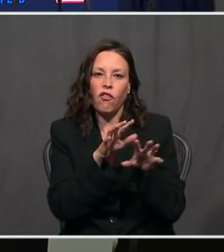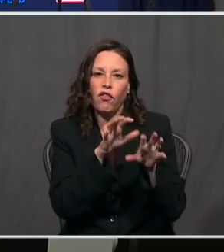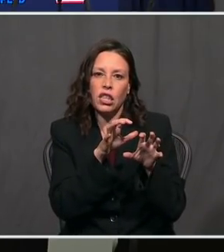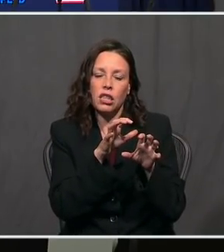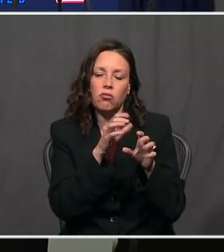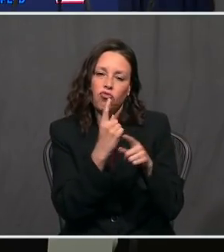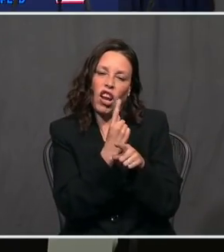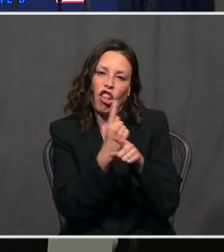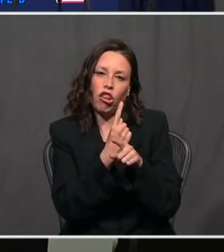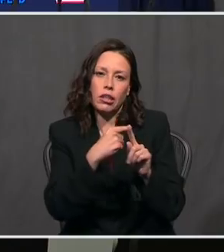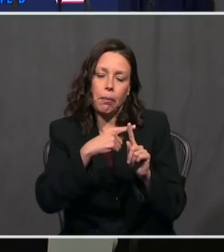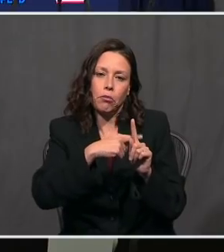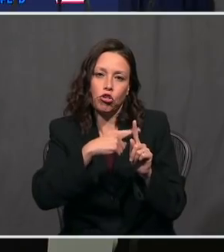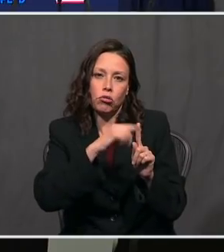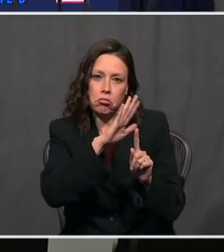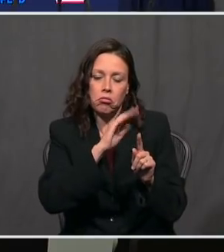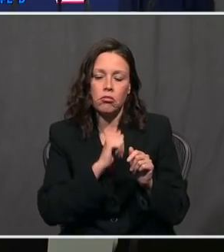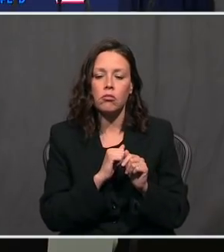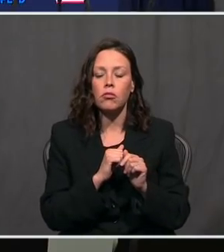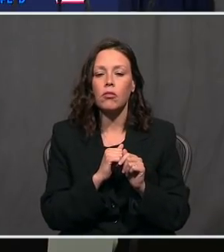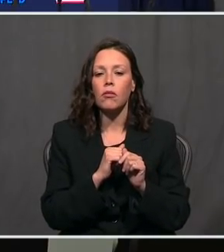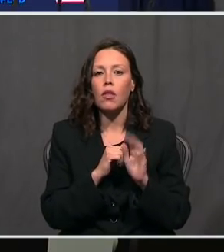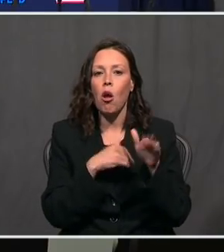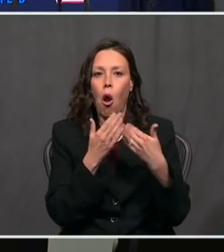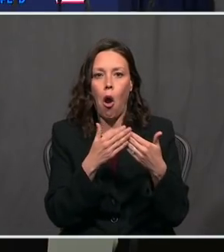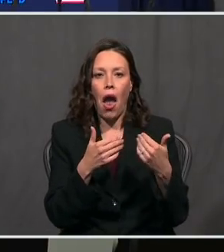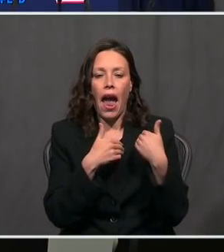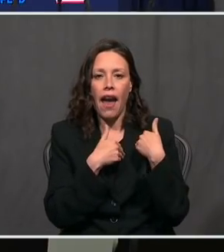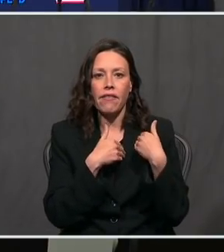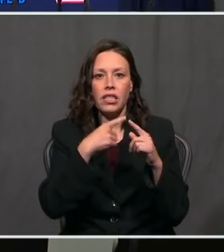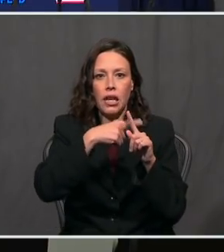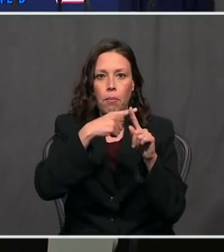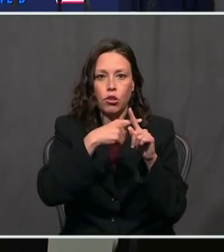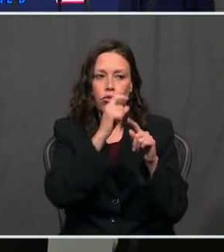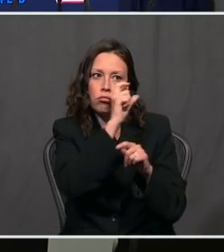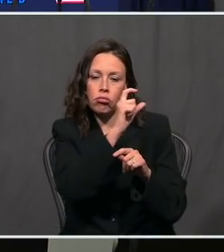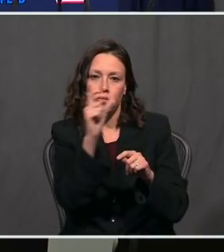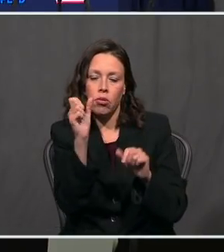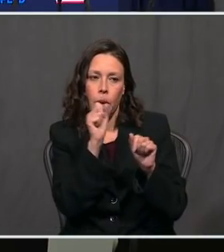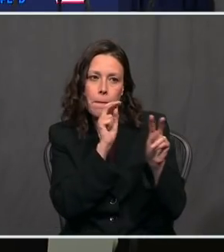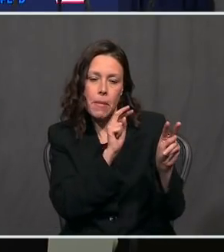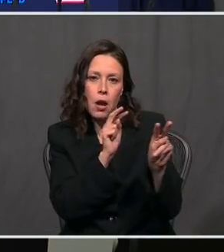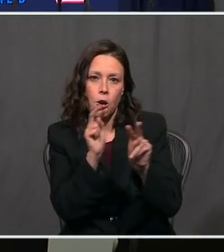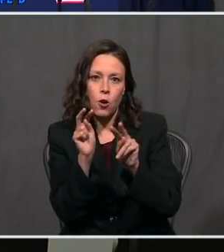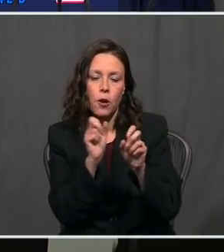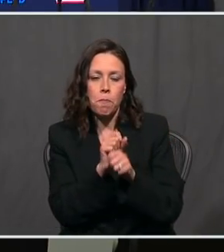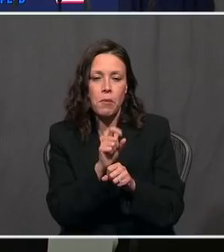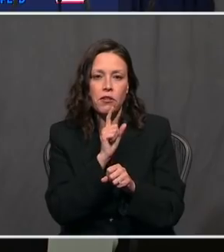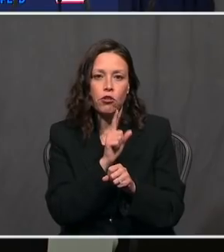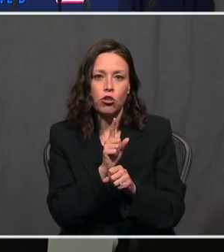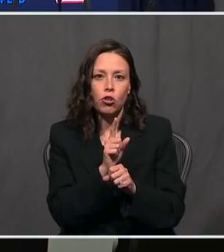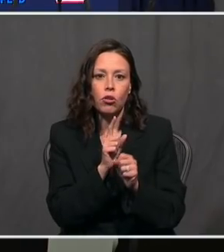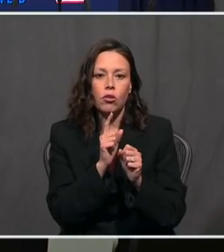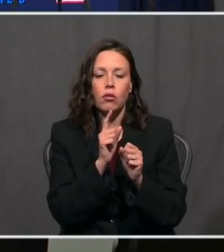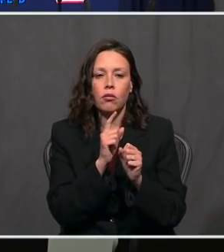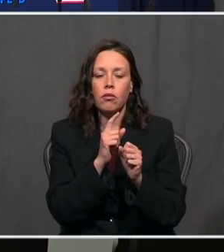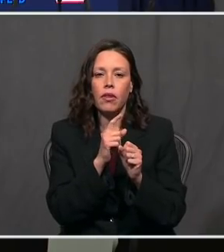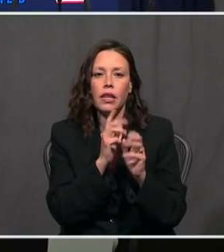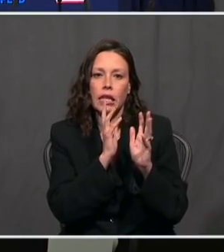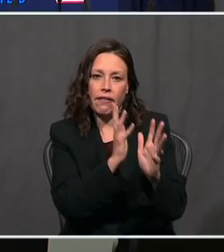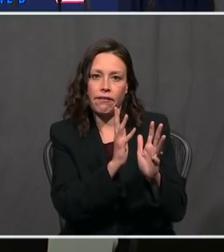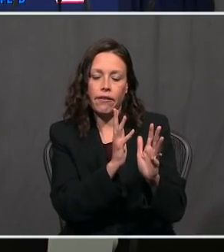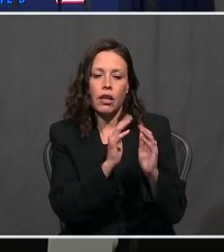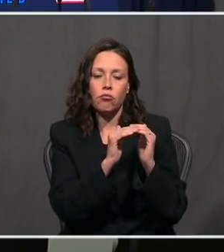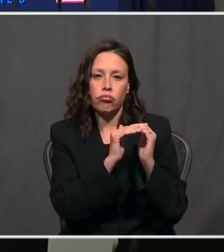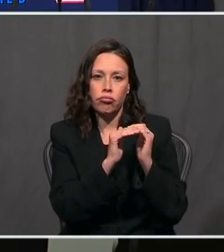freezer temperature. Those freezers all have temperature monitors that we can monitor to make sure that the vaccines are kept